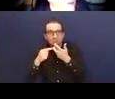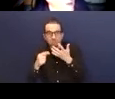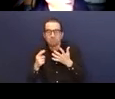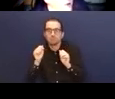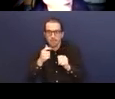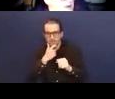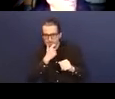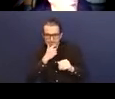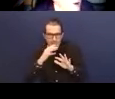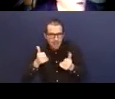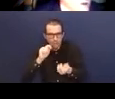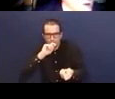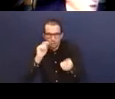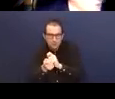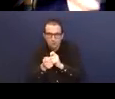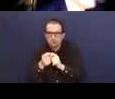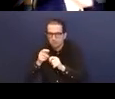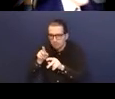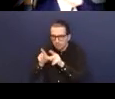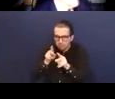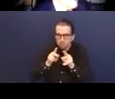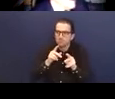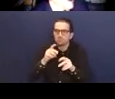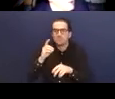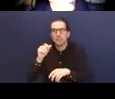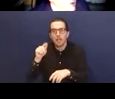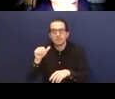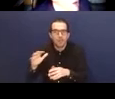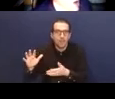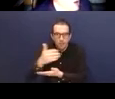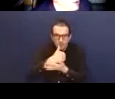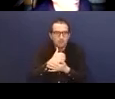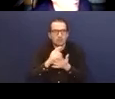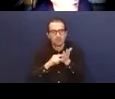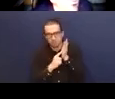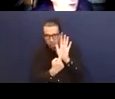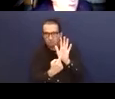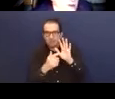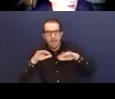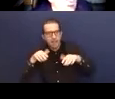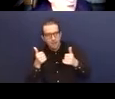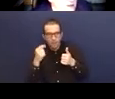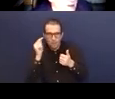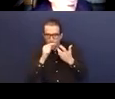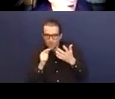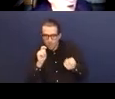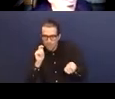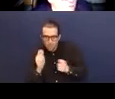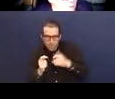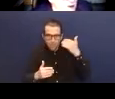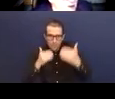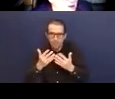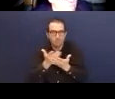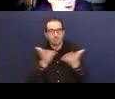population, let's have a look at Zambia as an example, a small African country. The tools chosen to measure disability in